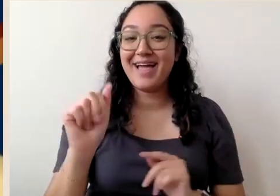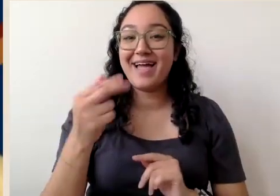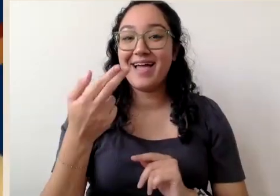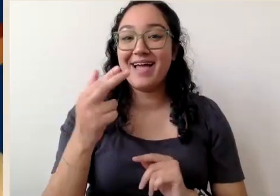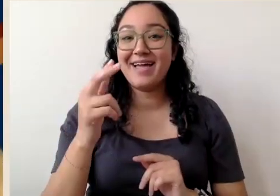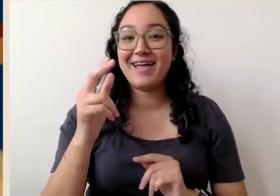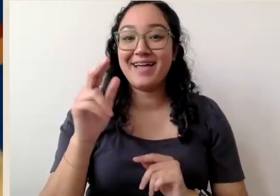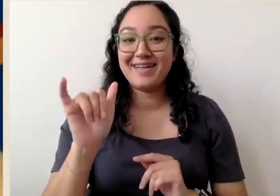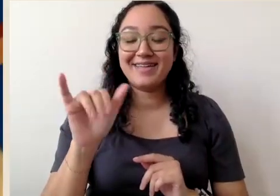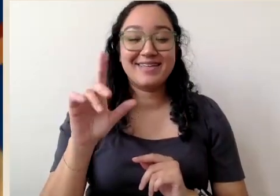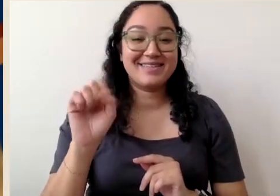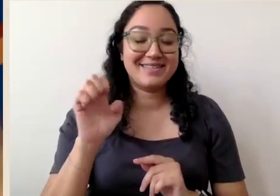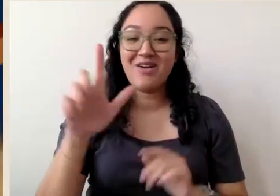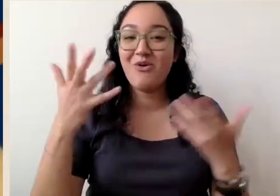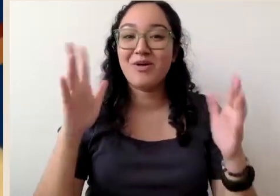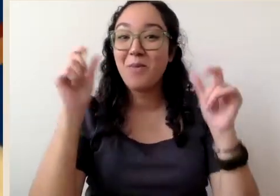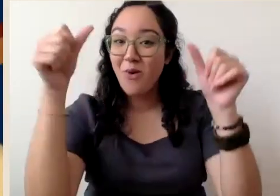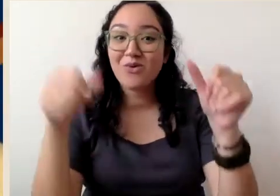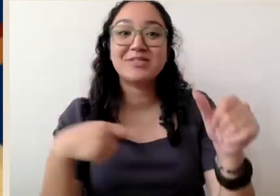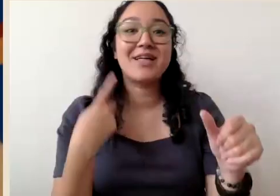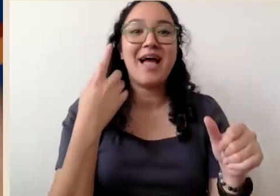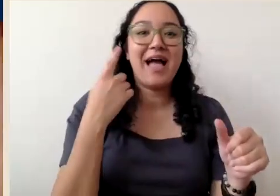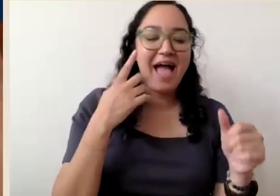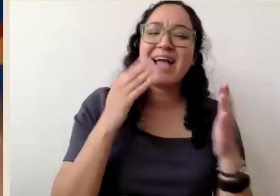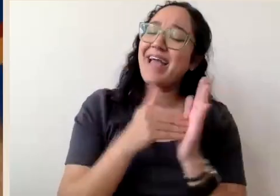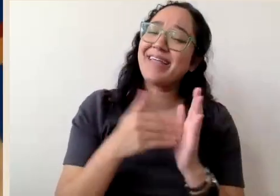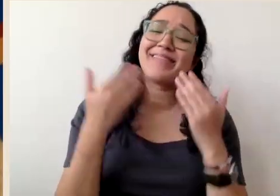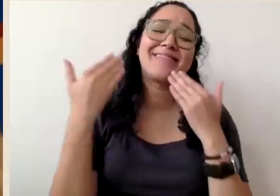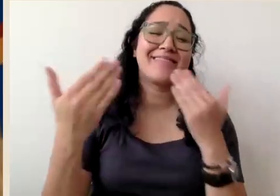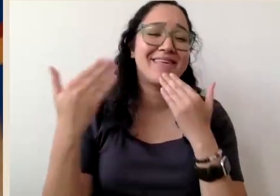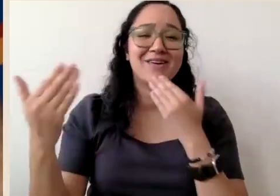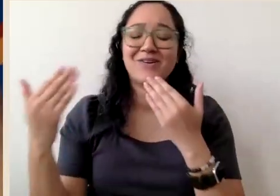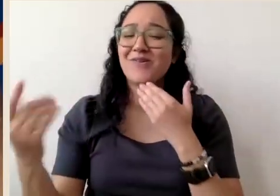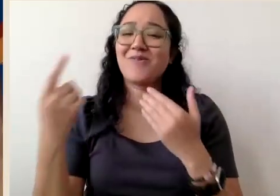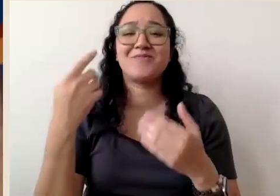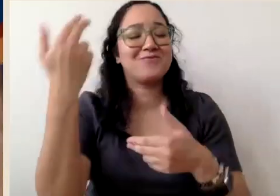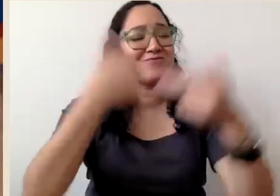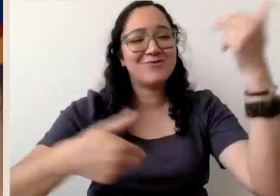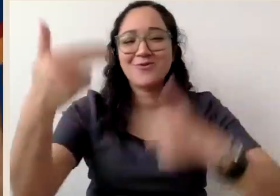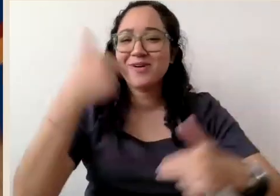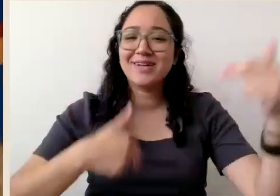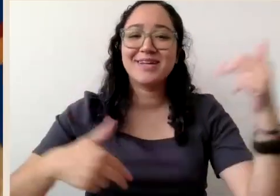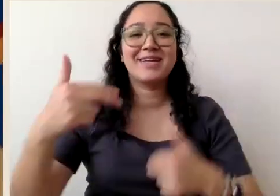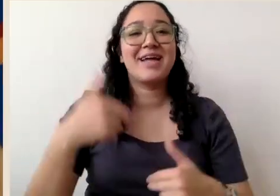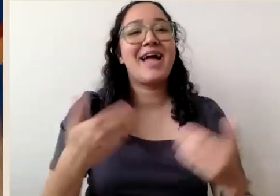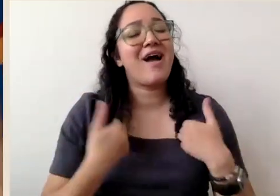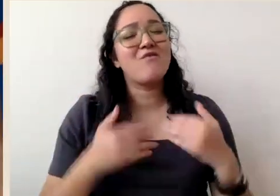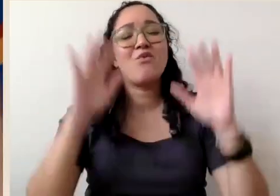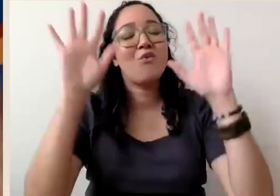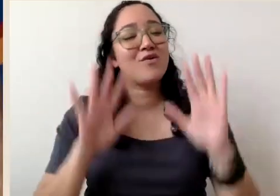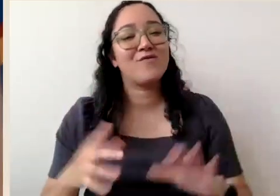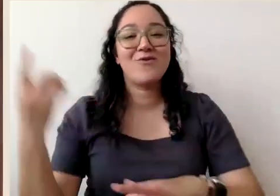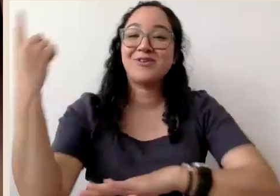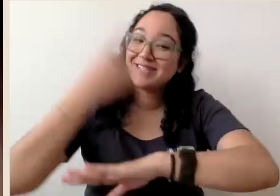information from Omari. Again, everyone, thank you so much for joining us today. Have a